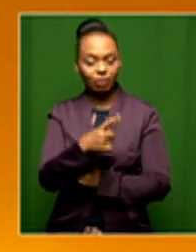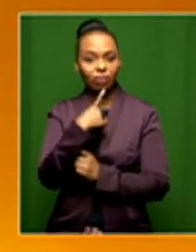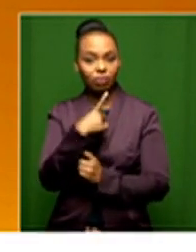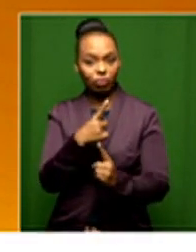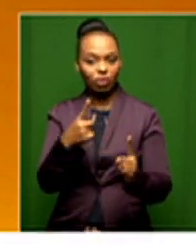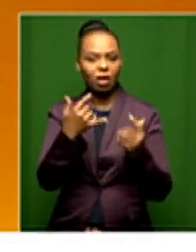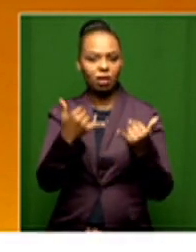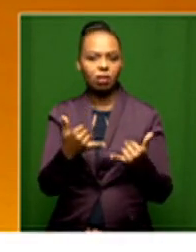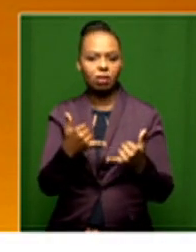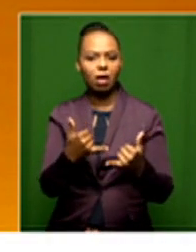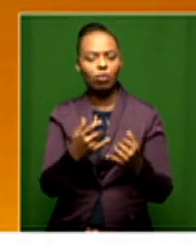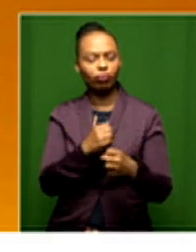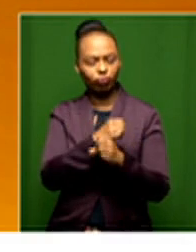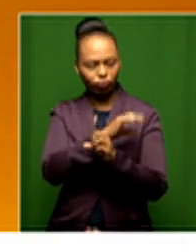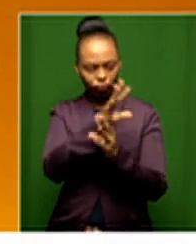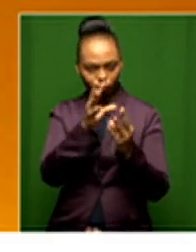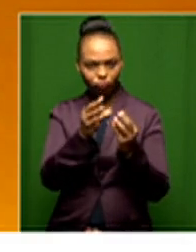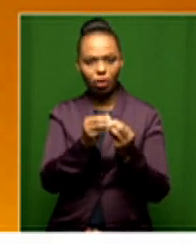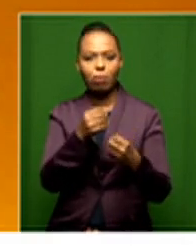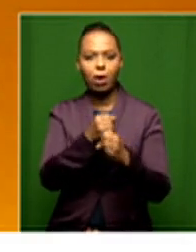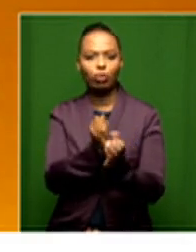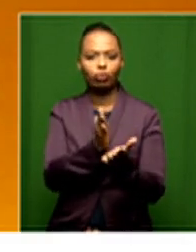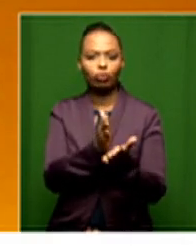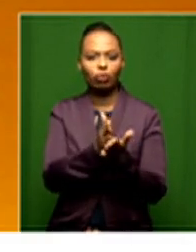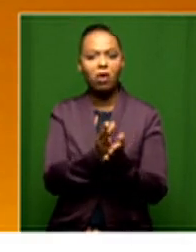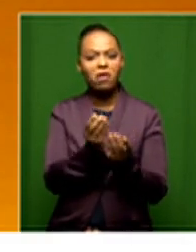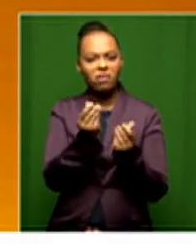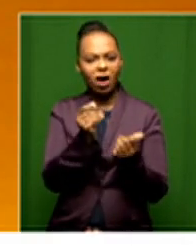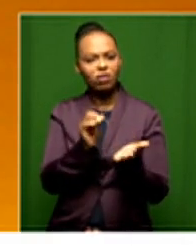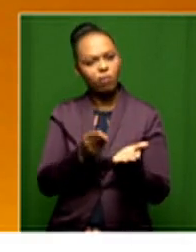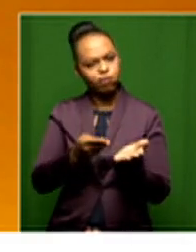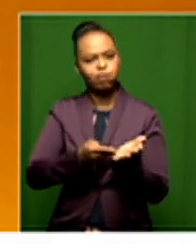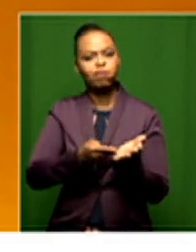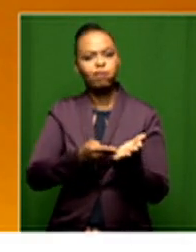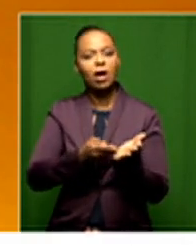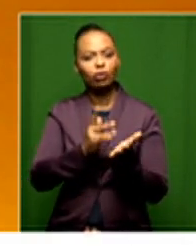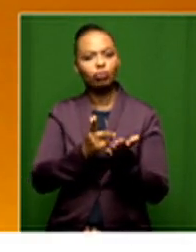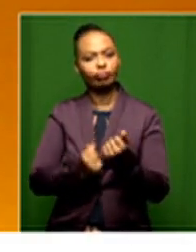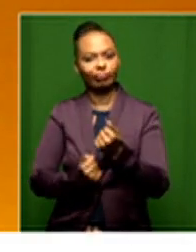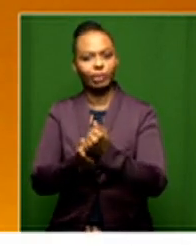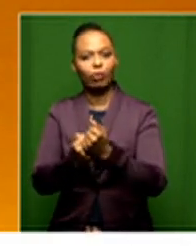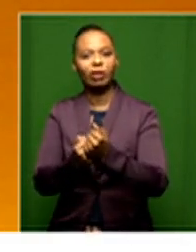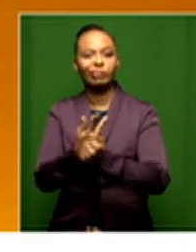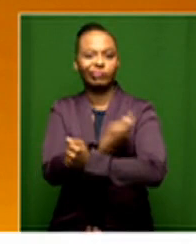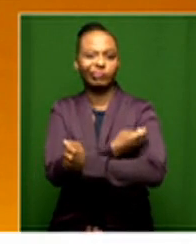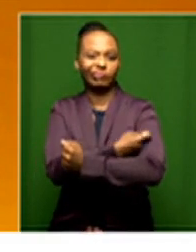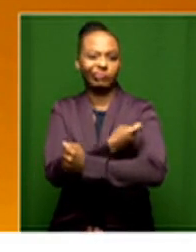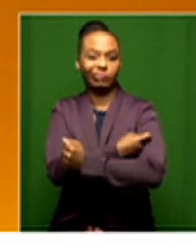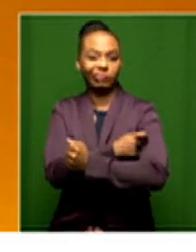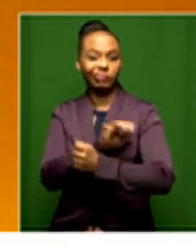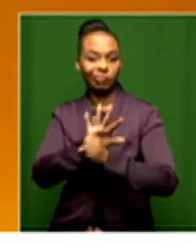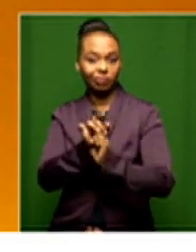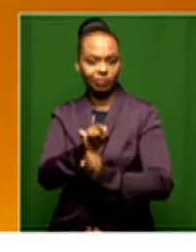to ensure that there is enough funding to cover the COVID-19 vaccine. This, of course, follows the announcement by President